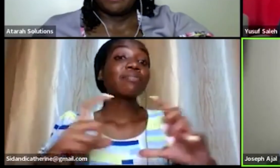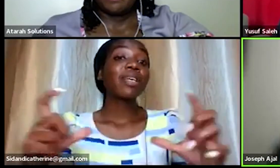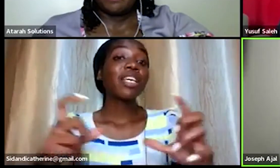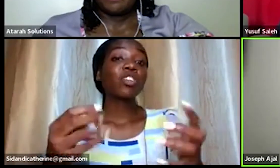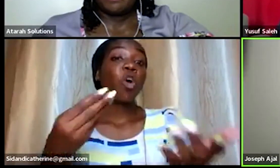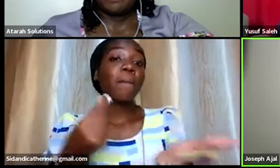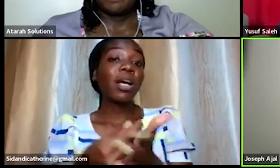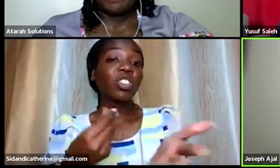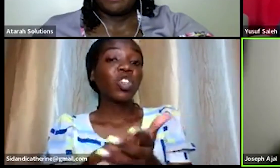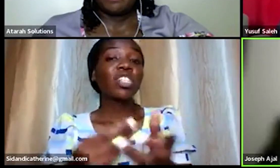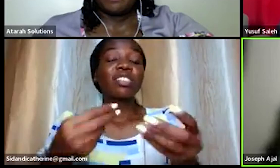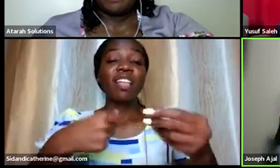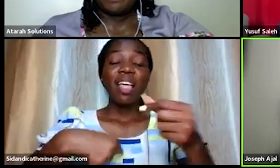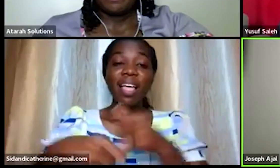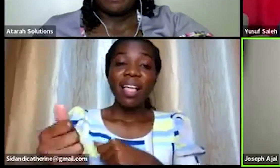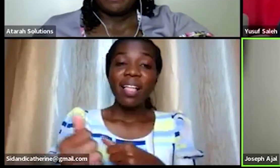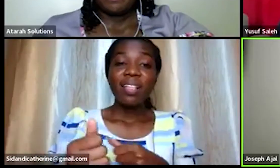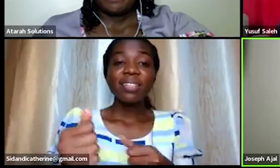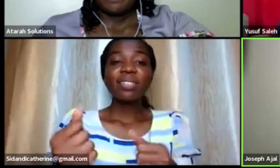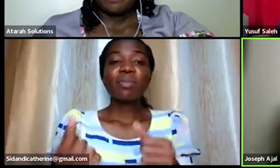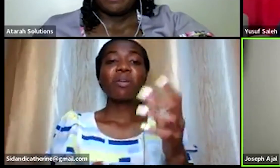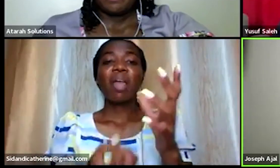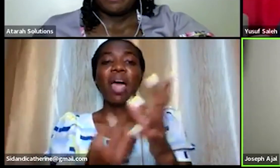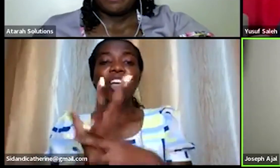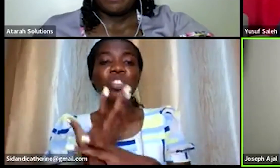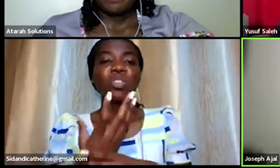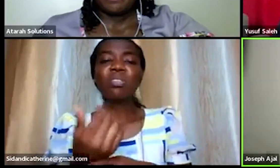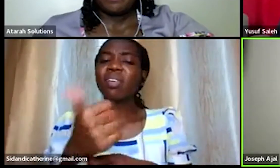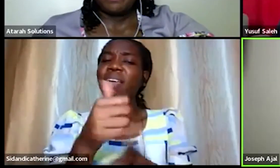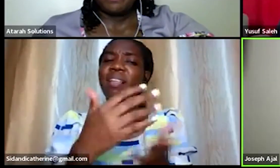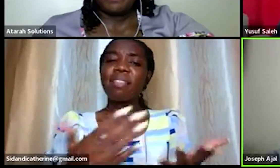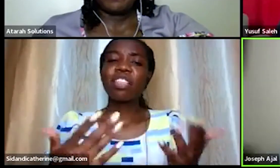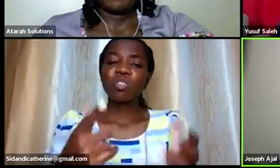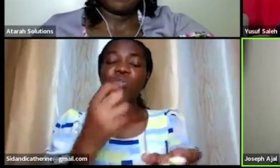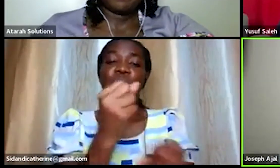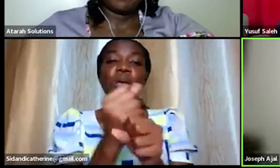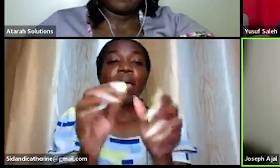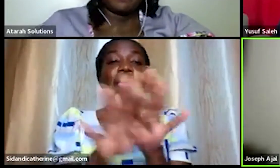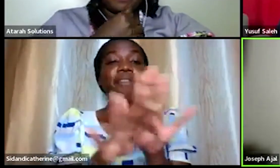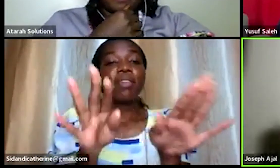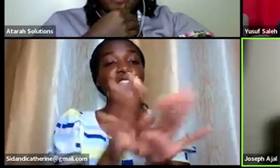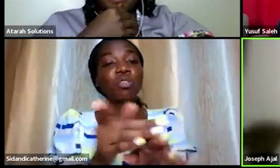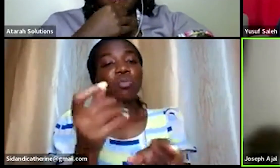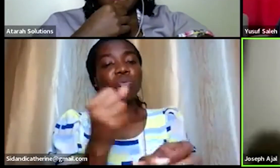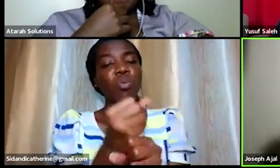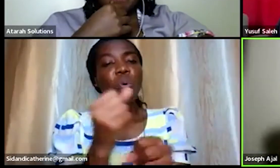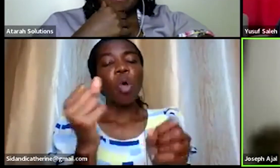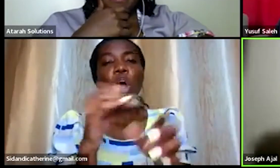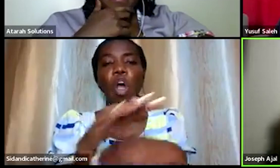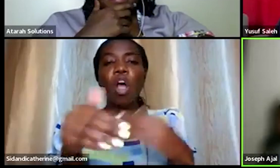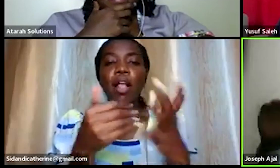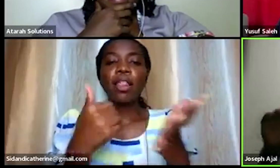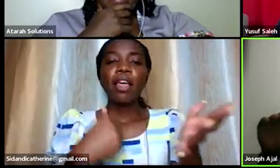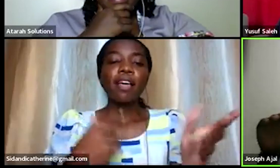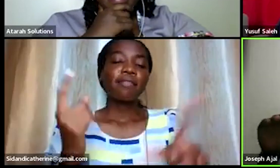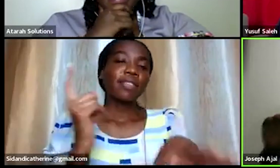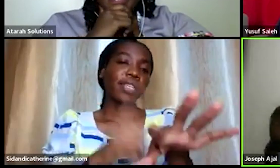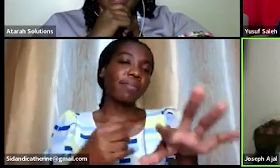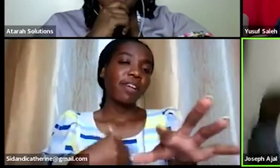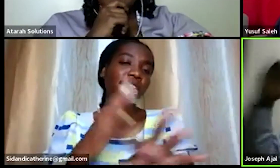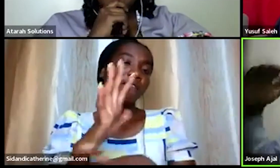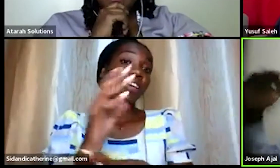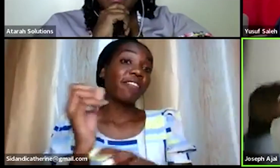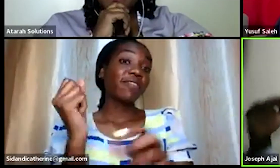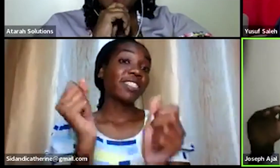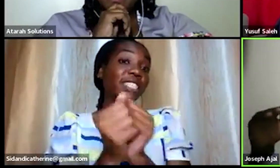Commercial, sales, production, anything, do everything, do it all now. You have time, you have like 5 to 10 years to